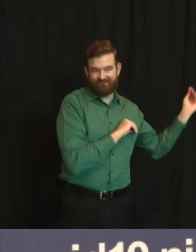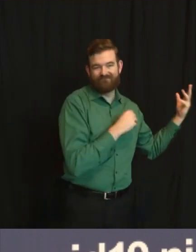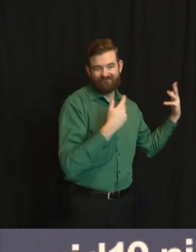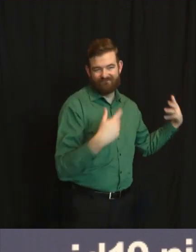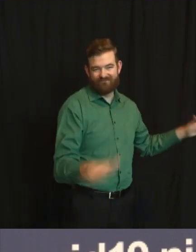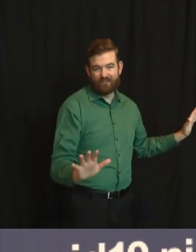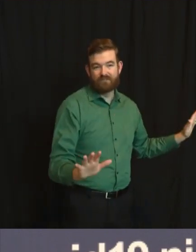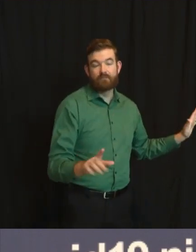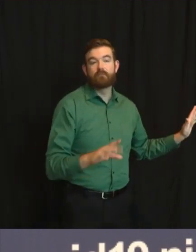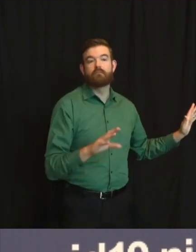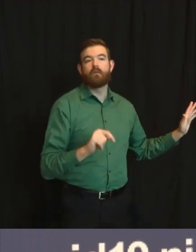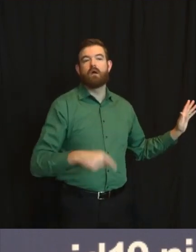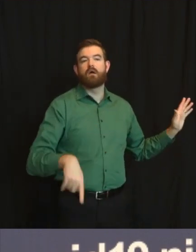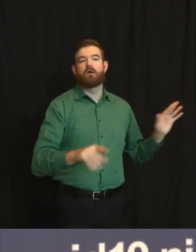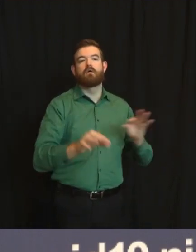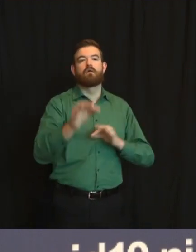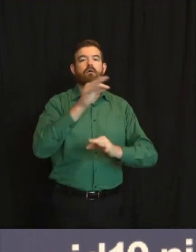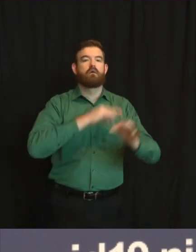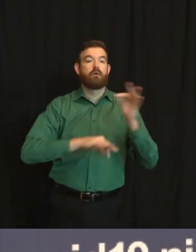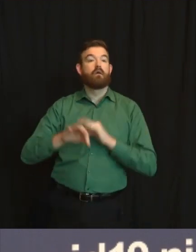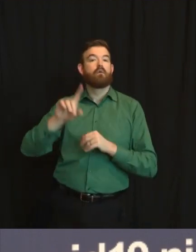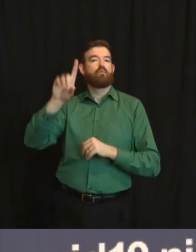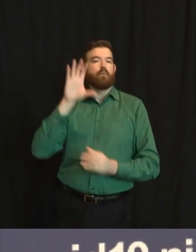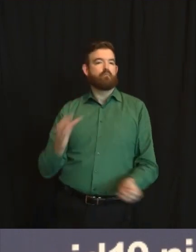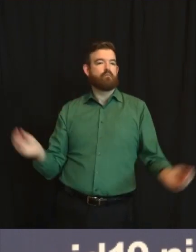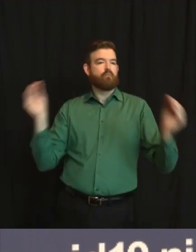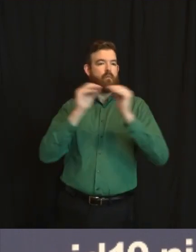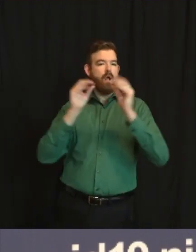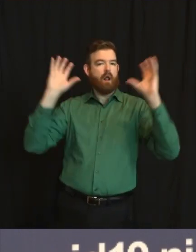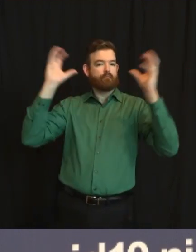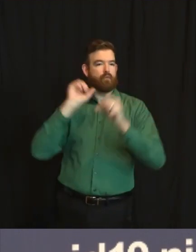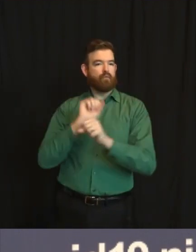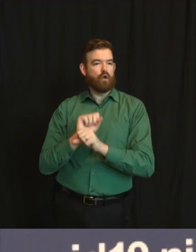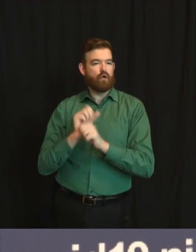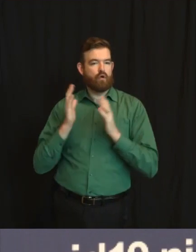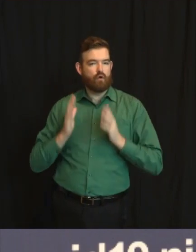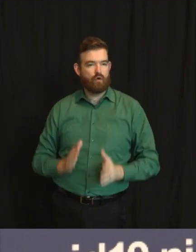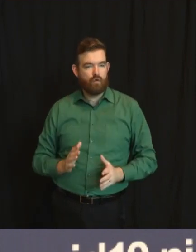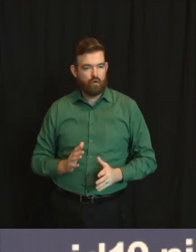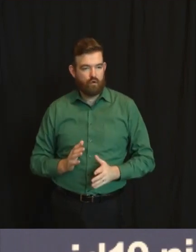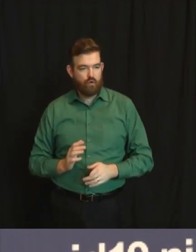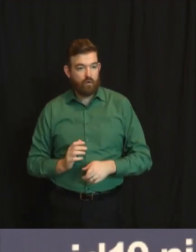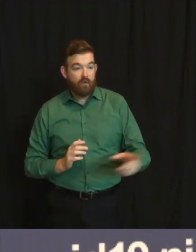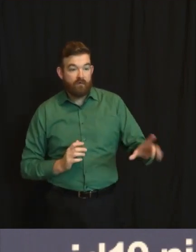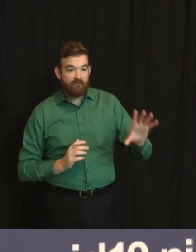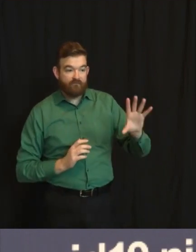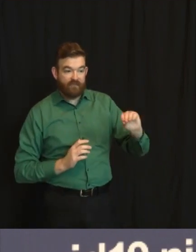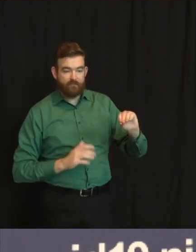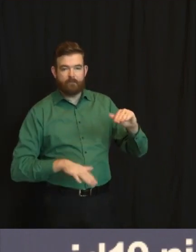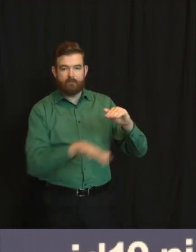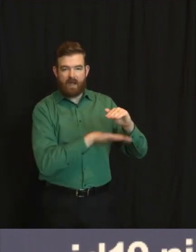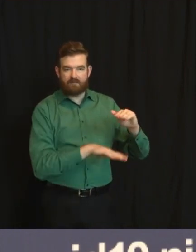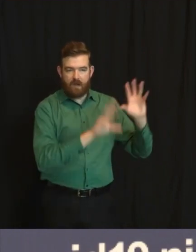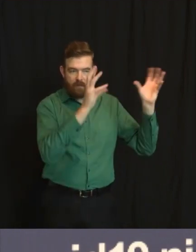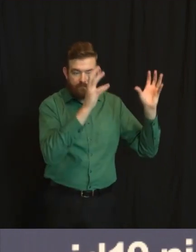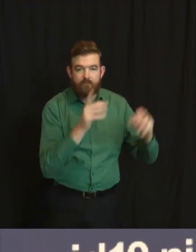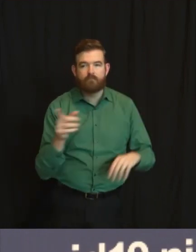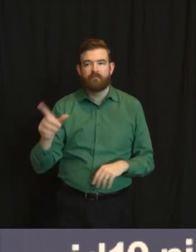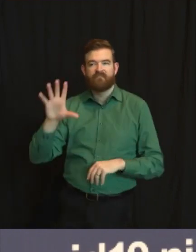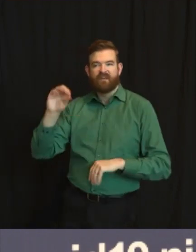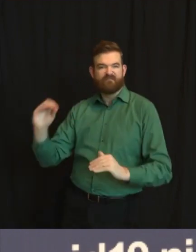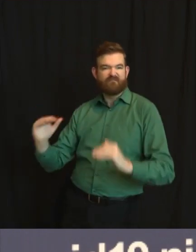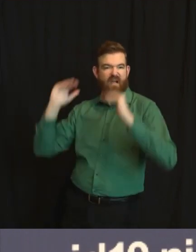by 100 additional ambulance, 50 basic life support, 50 advanced life support, and their service has proven to